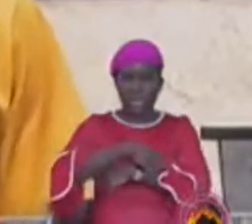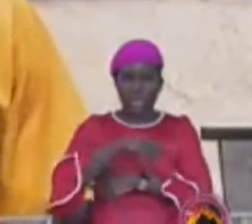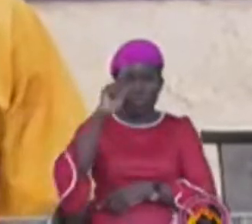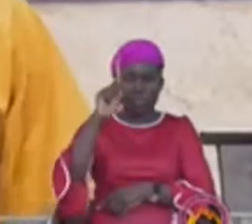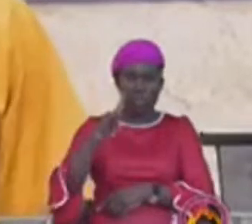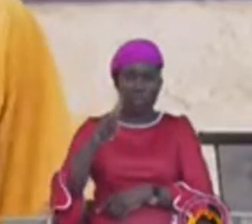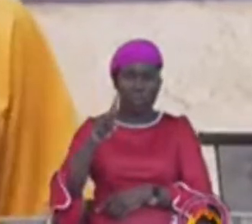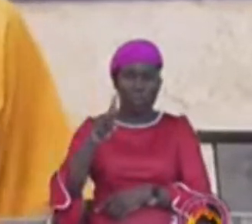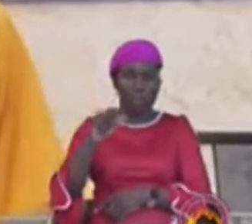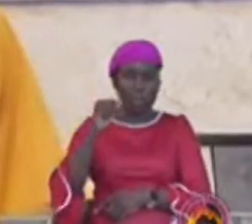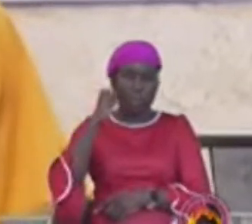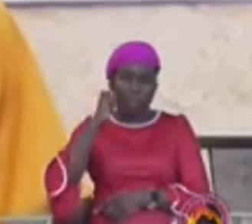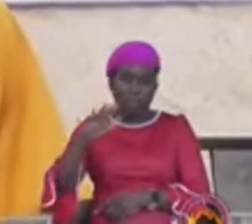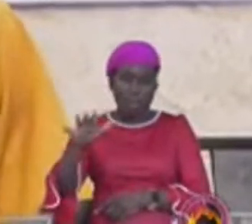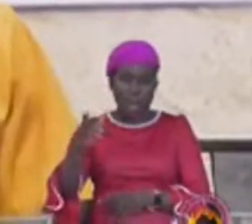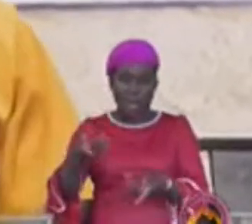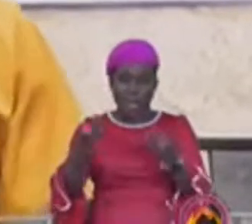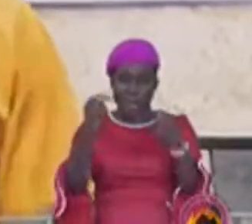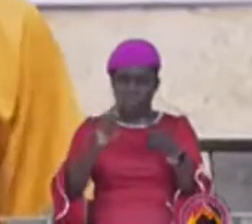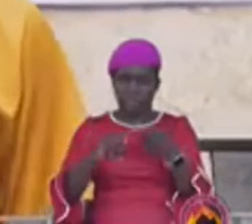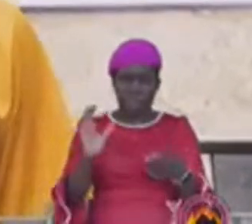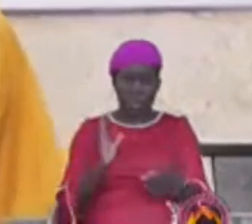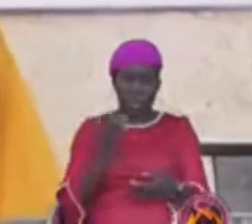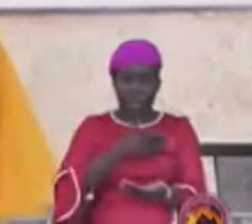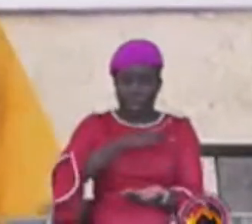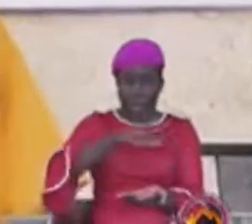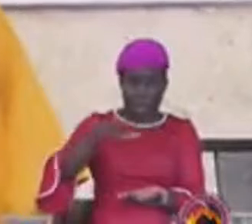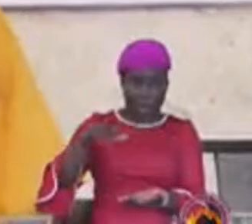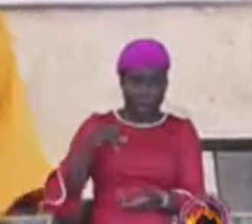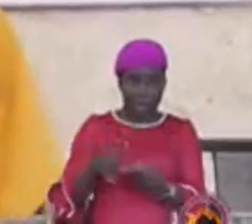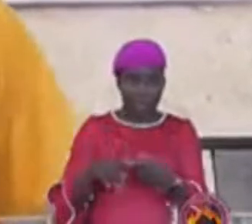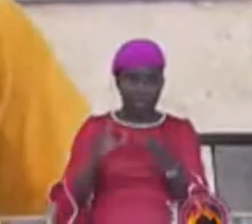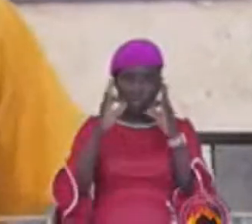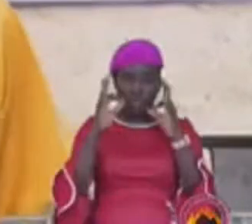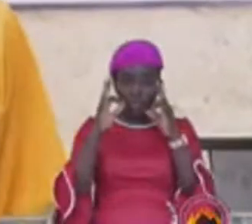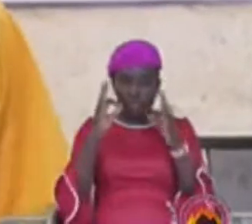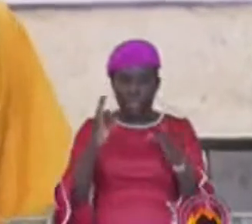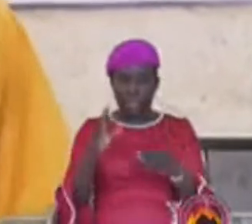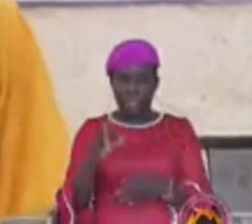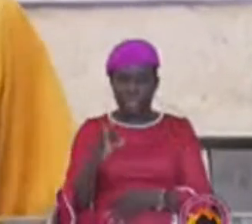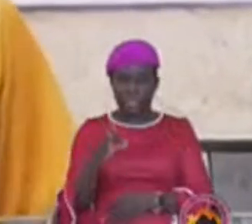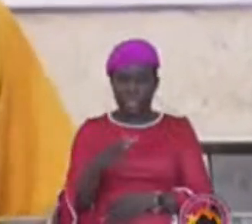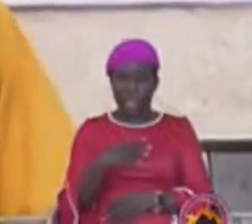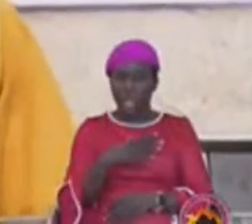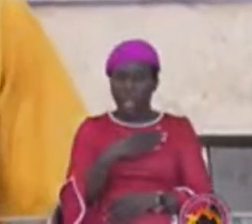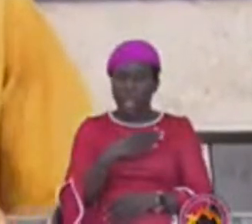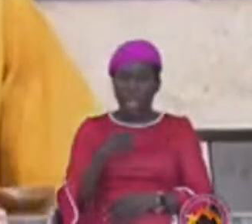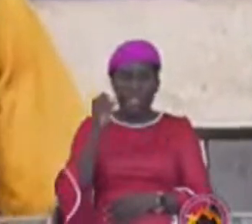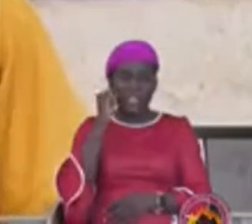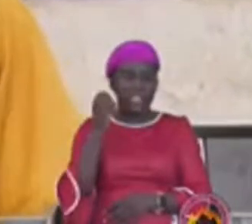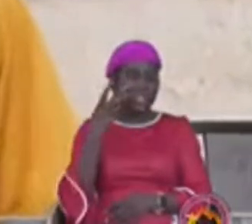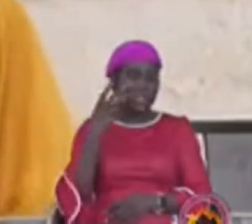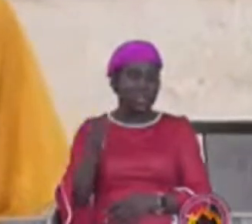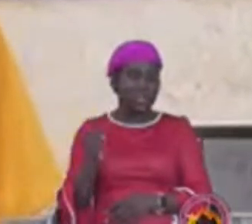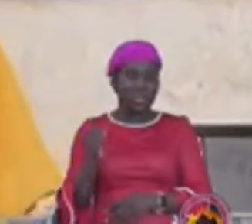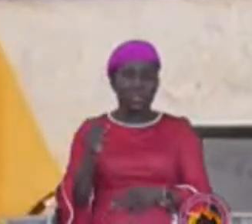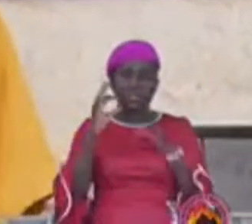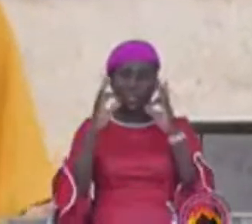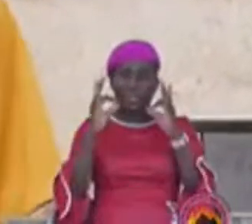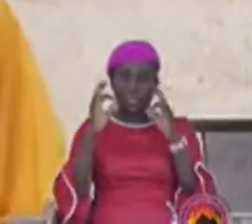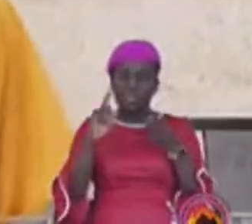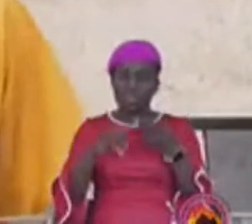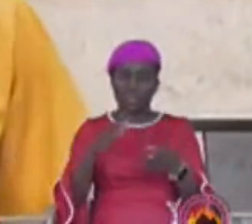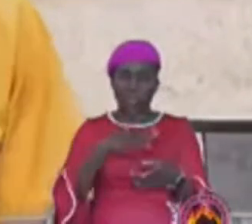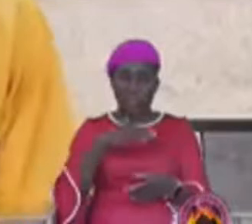wa egbon mi lo preach fun o wa to fe gbon mi pe atale ni o to fun won bi mi egbon ma ni go preach fun mi ni